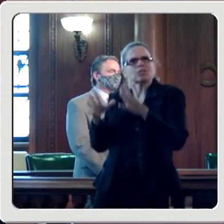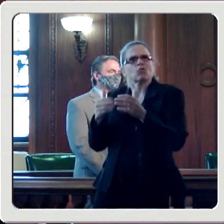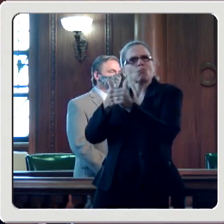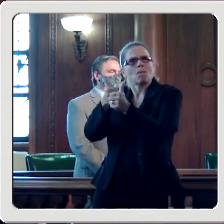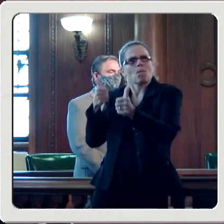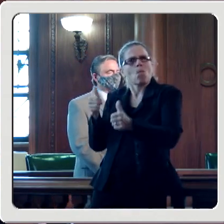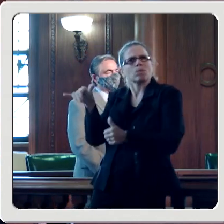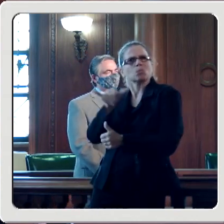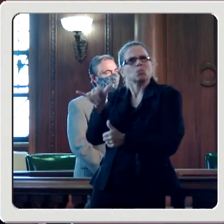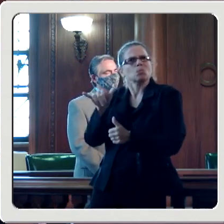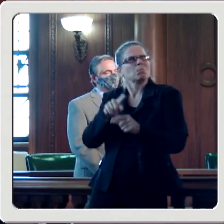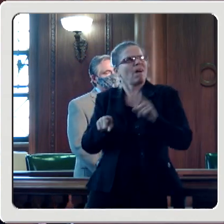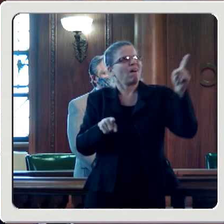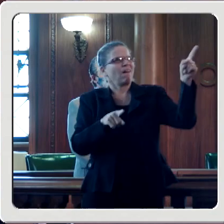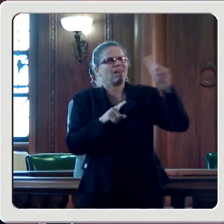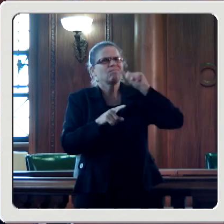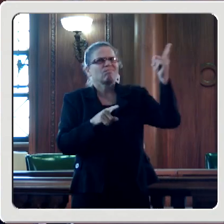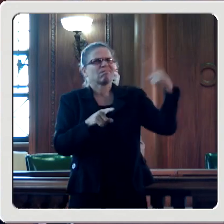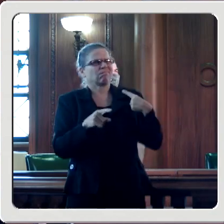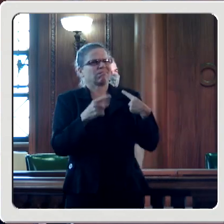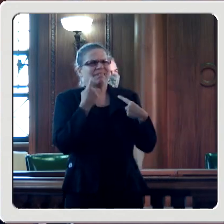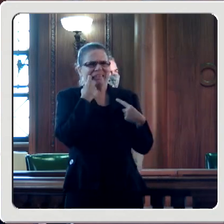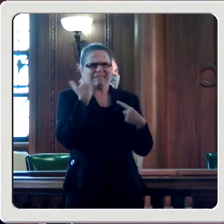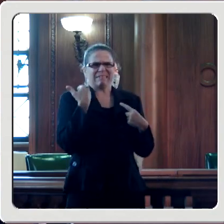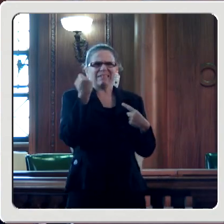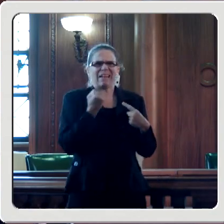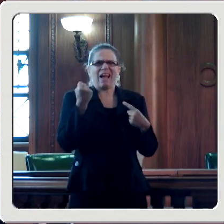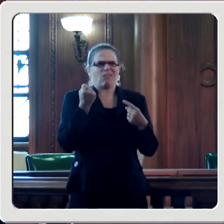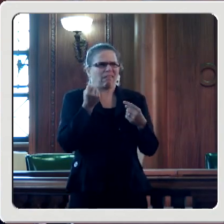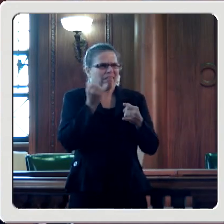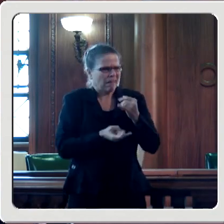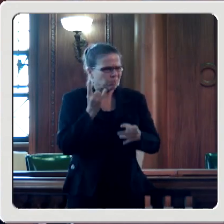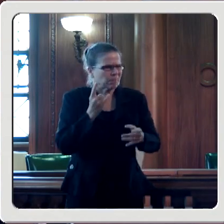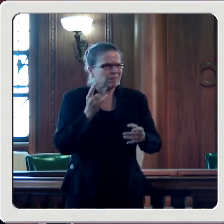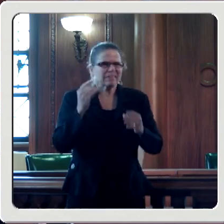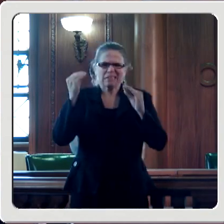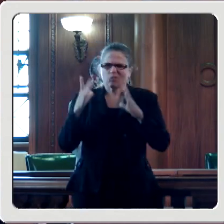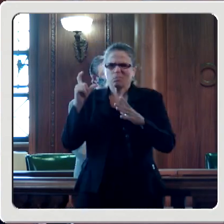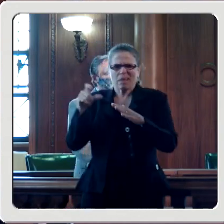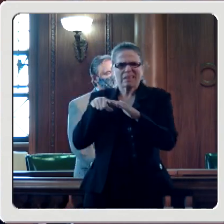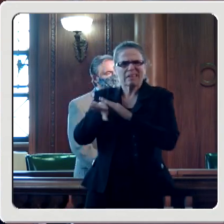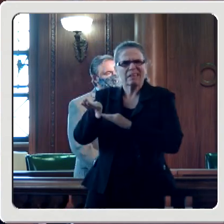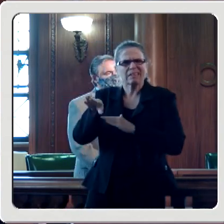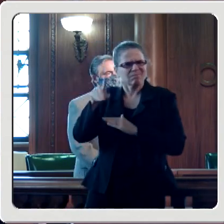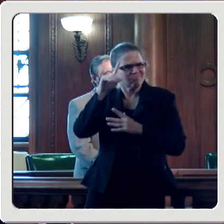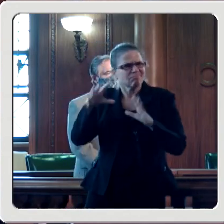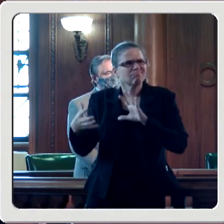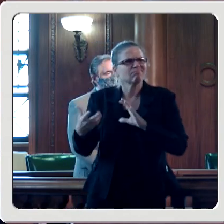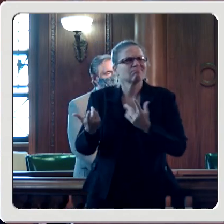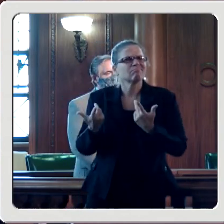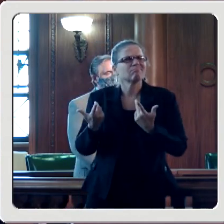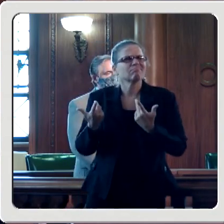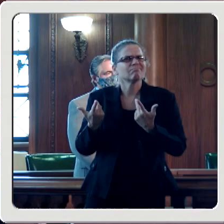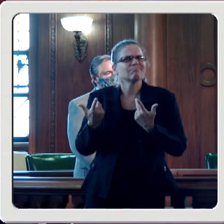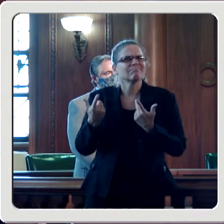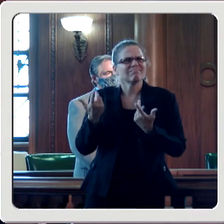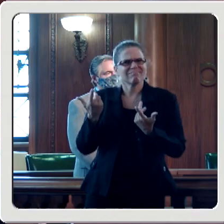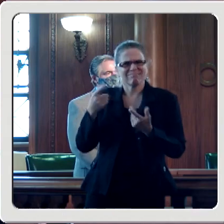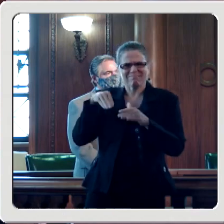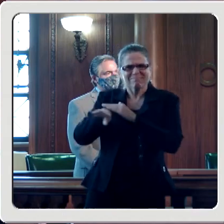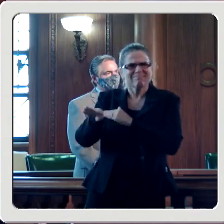when suddenly other instructions came that needed to be considered. Now, the CDC